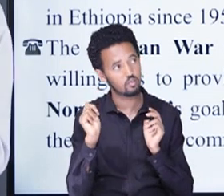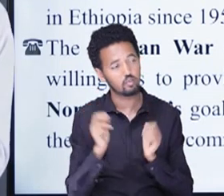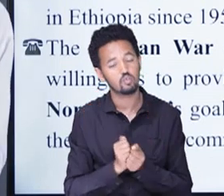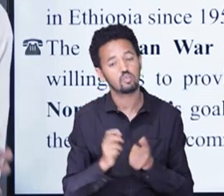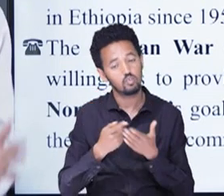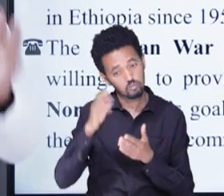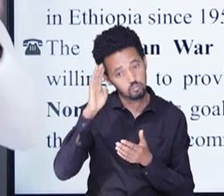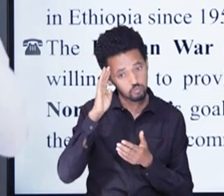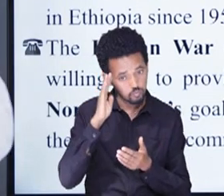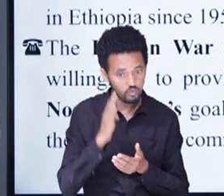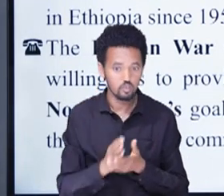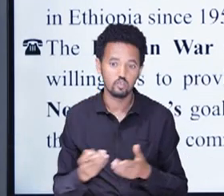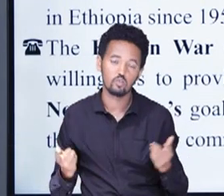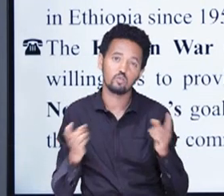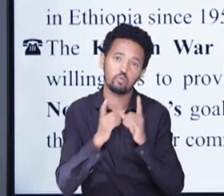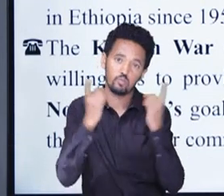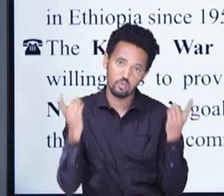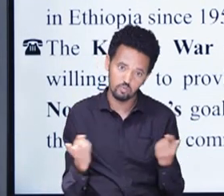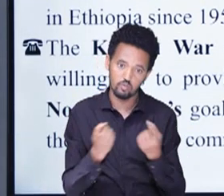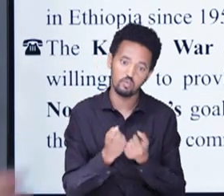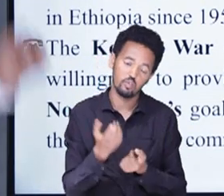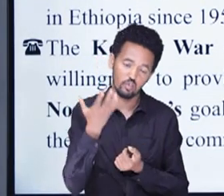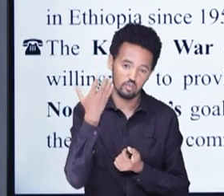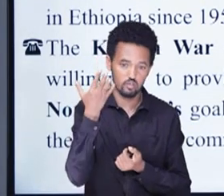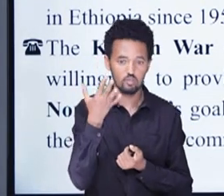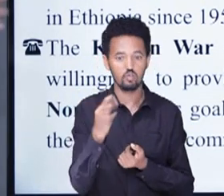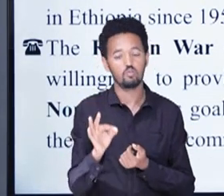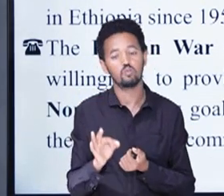British domination since 1953.